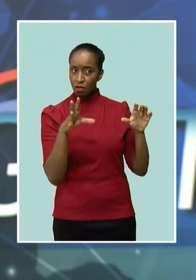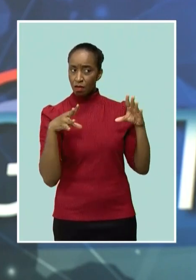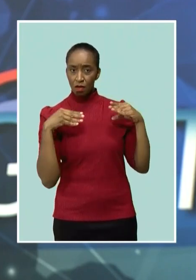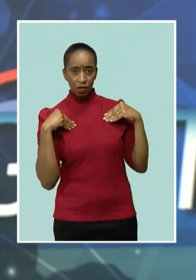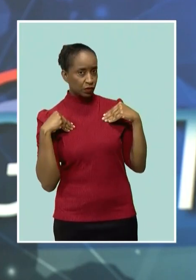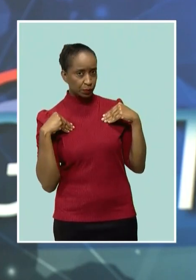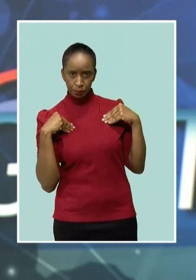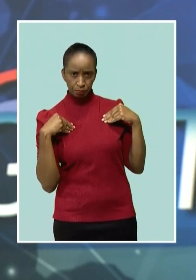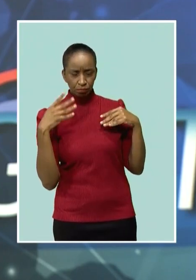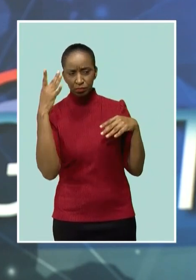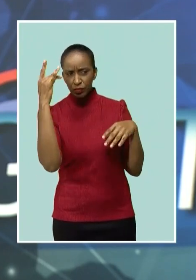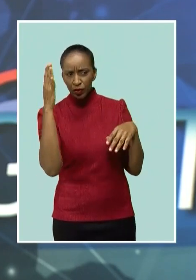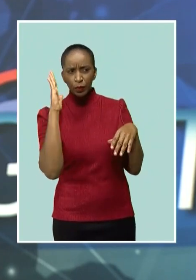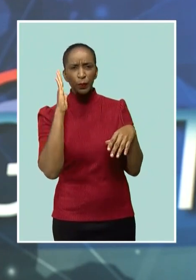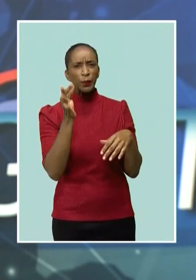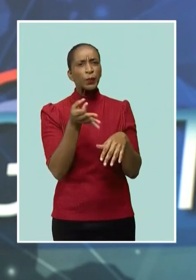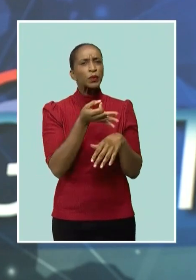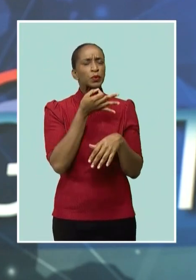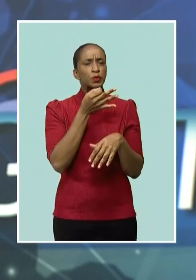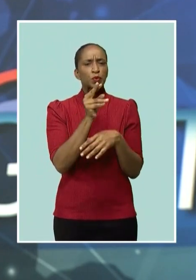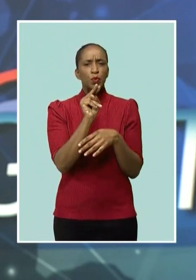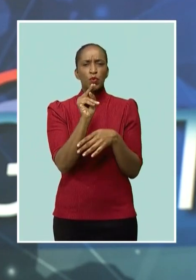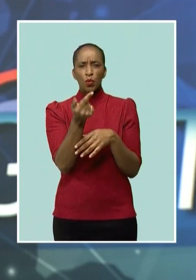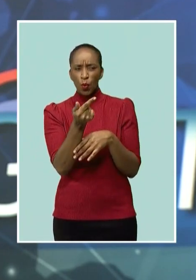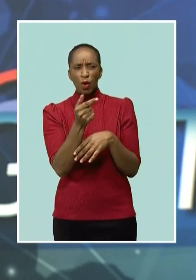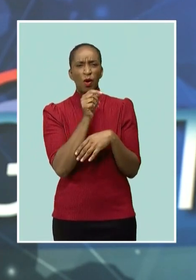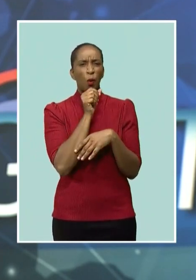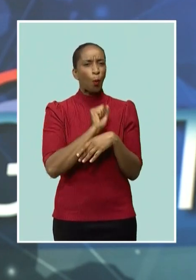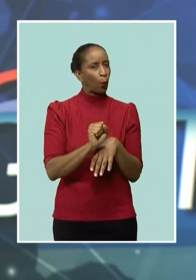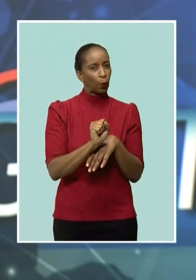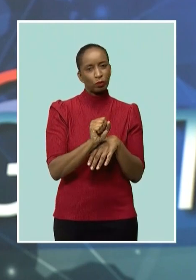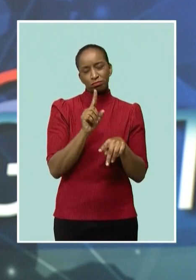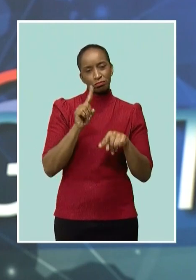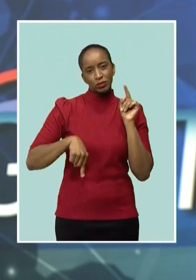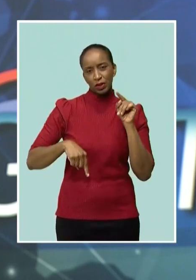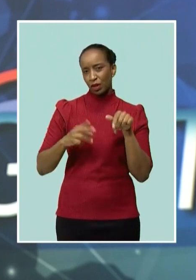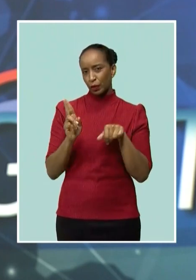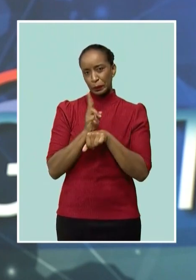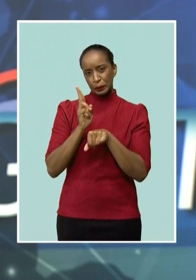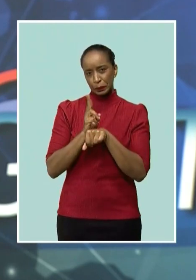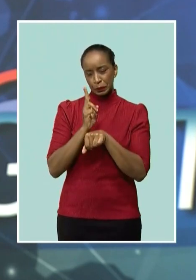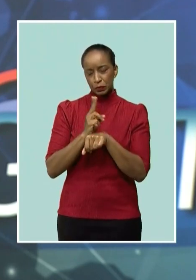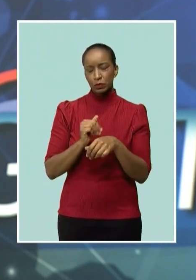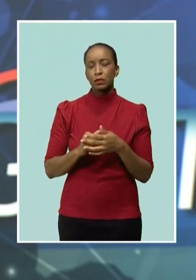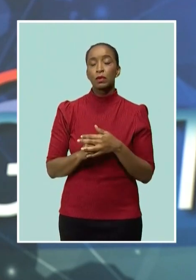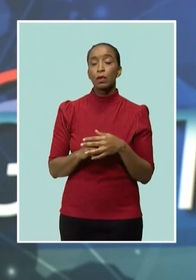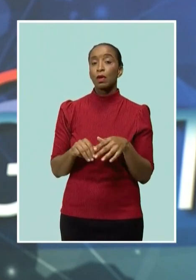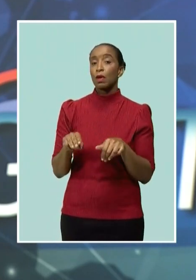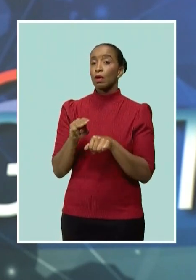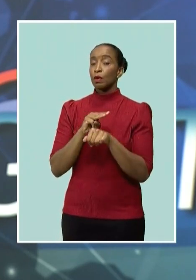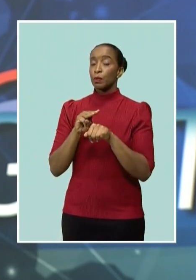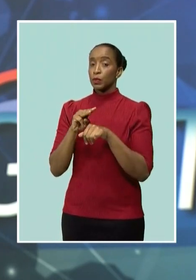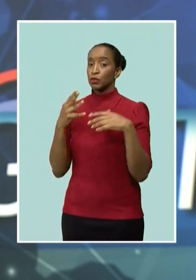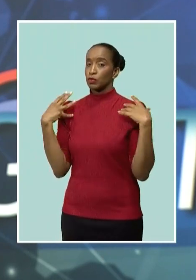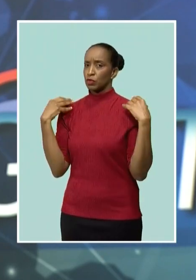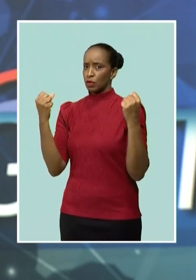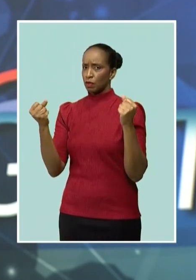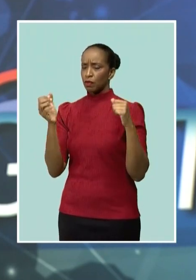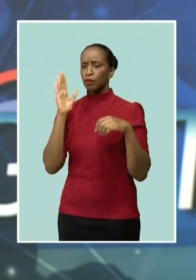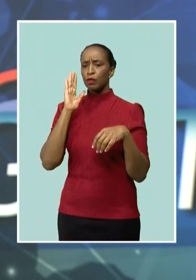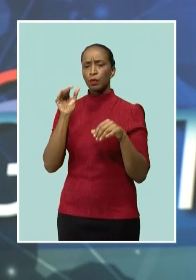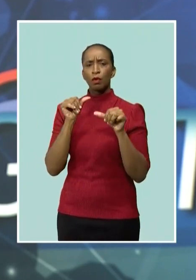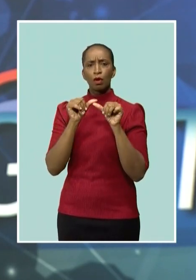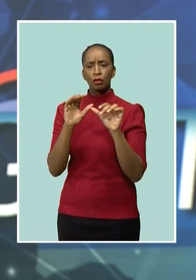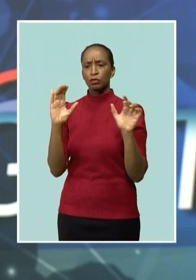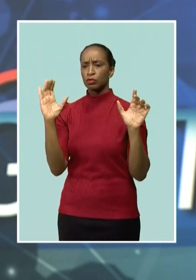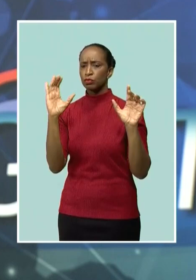surrounding the expiry dates of the vaccines. He assured Barbados the Ministry of Health will continue to explore all avenues with